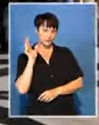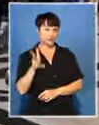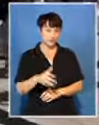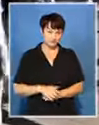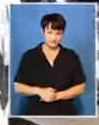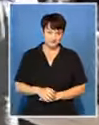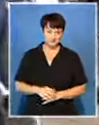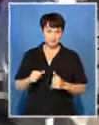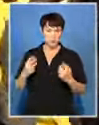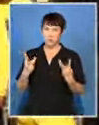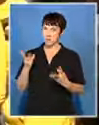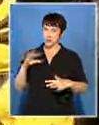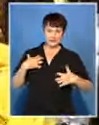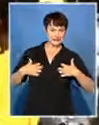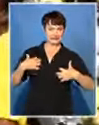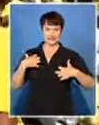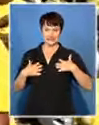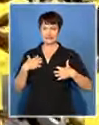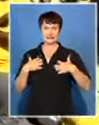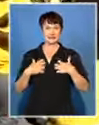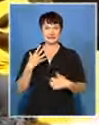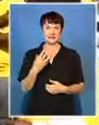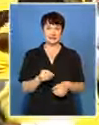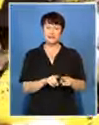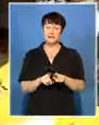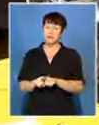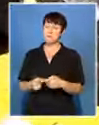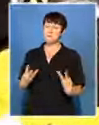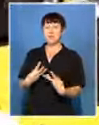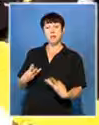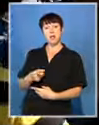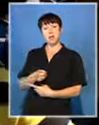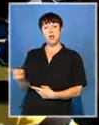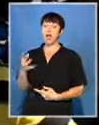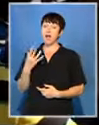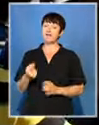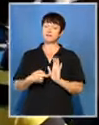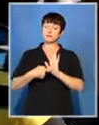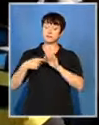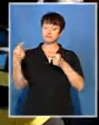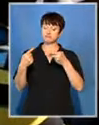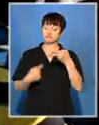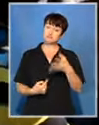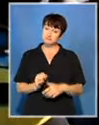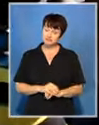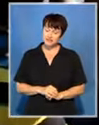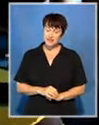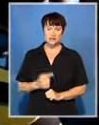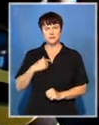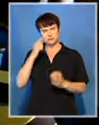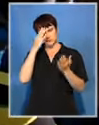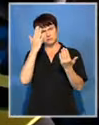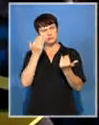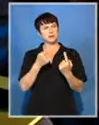the enthusiasm gains momentum, so does the wish list of ordinary people. I expect the president to